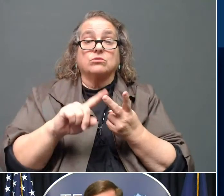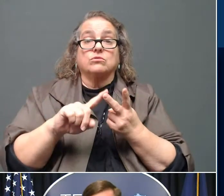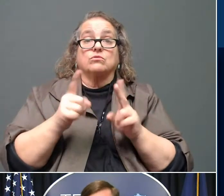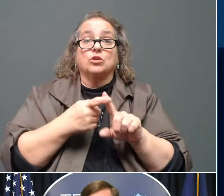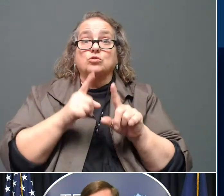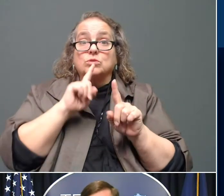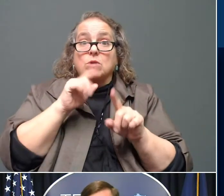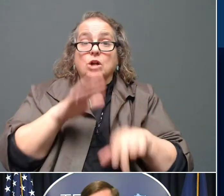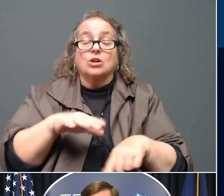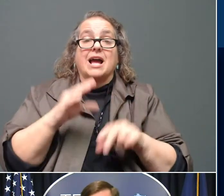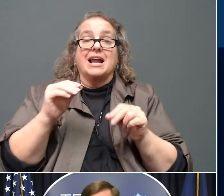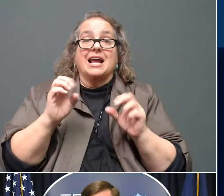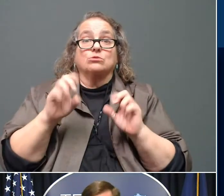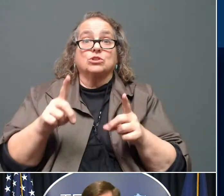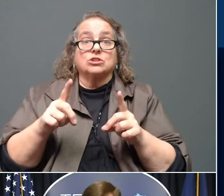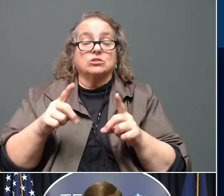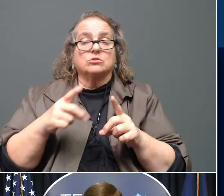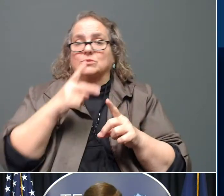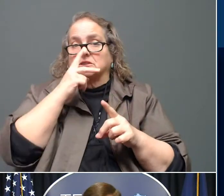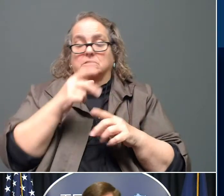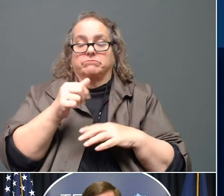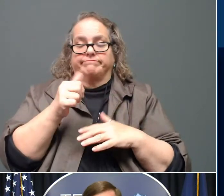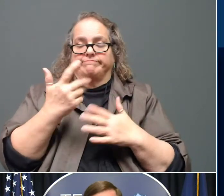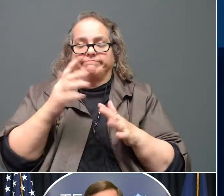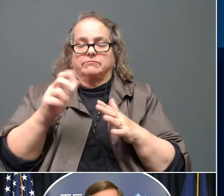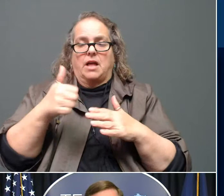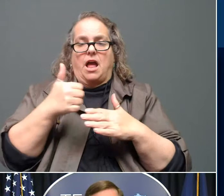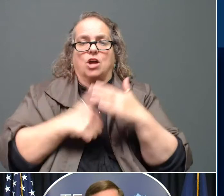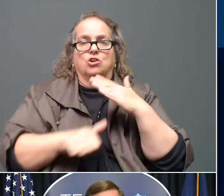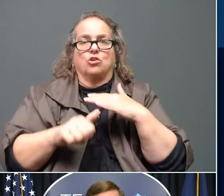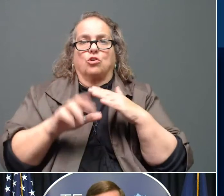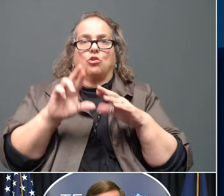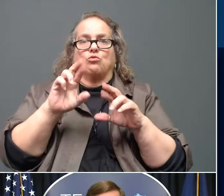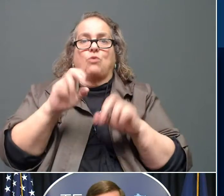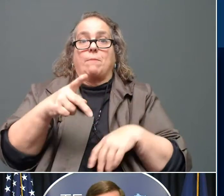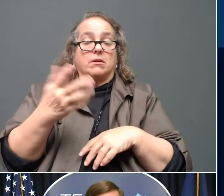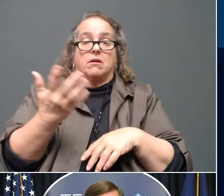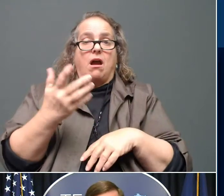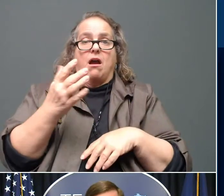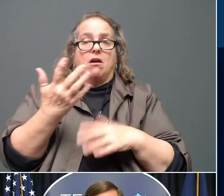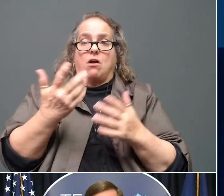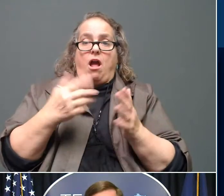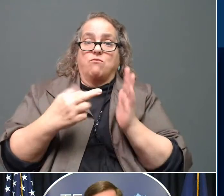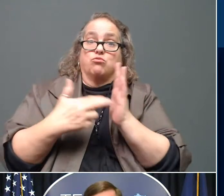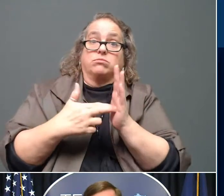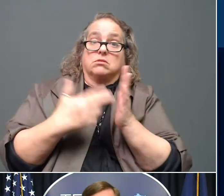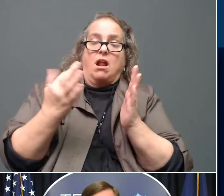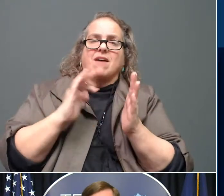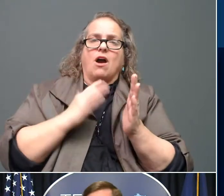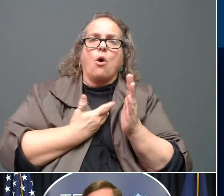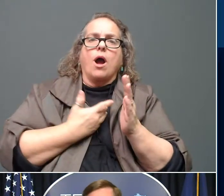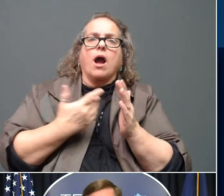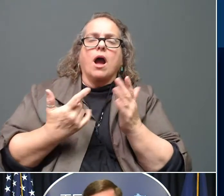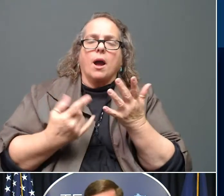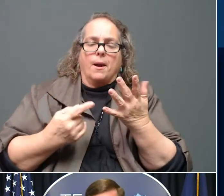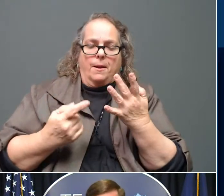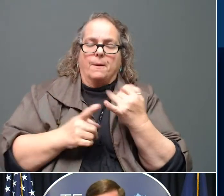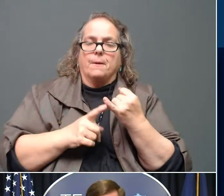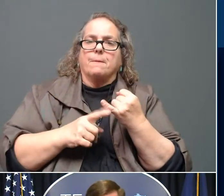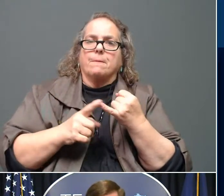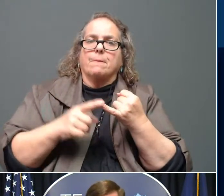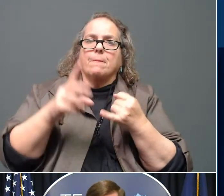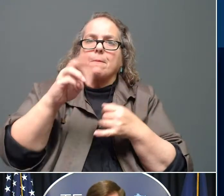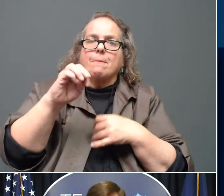we see an underrepresentation of our minority communities. It's a bigger societal problem, but it's one we also have